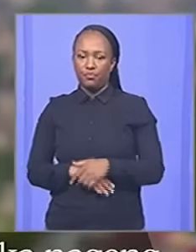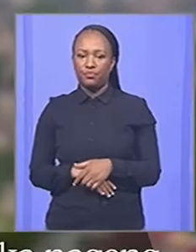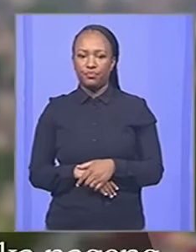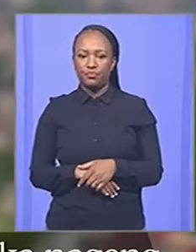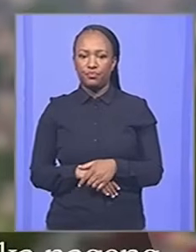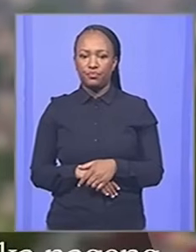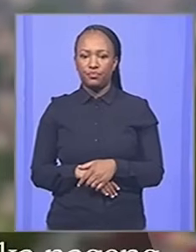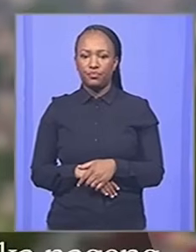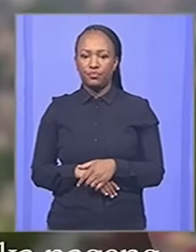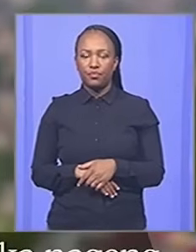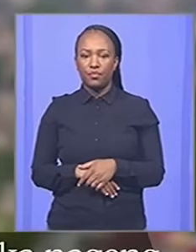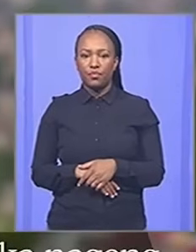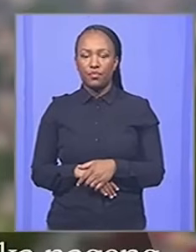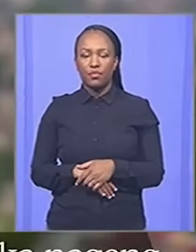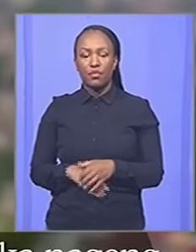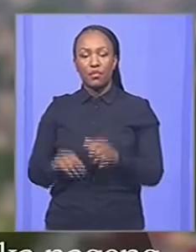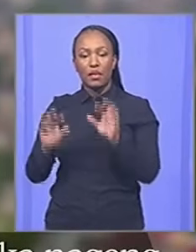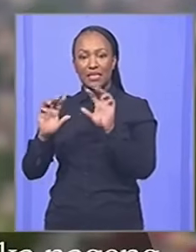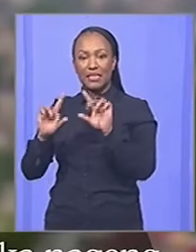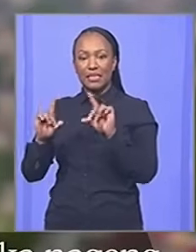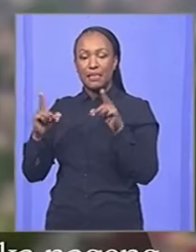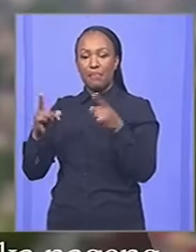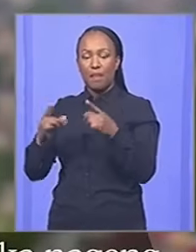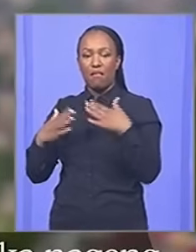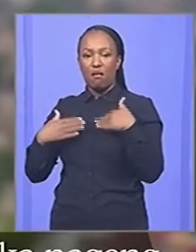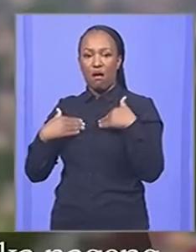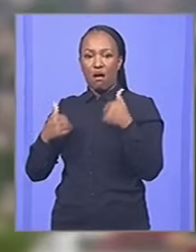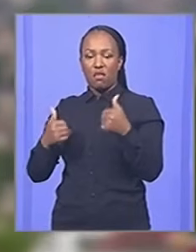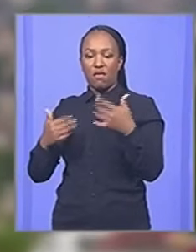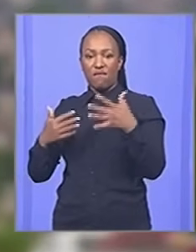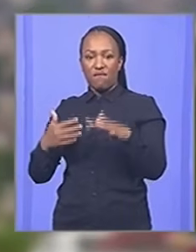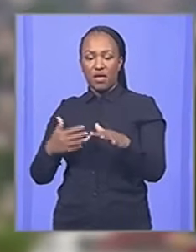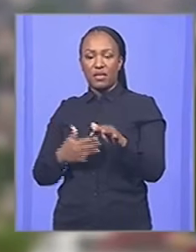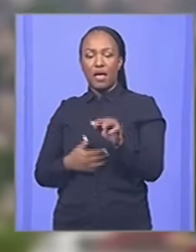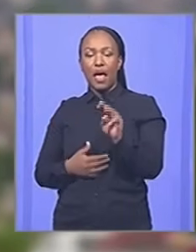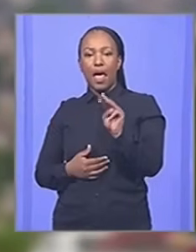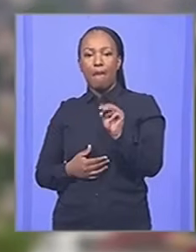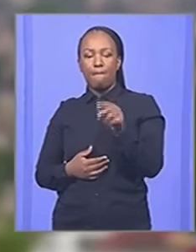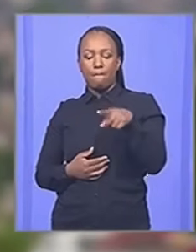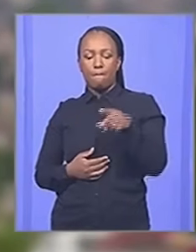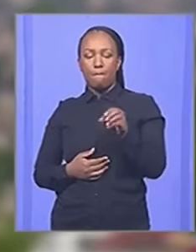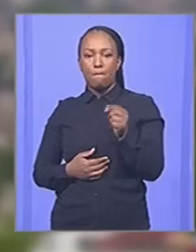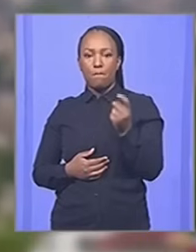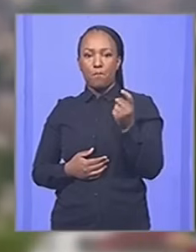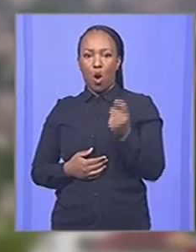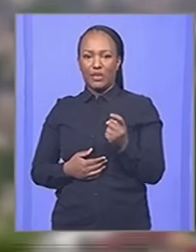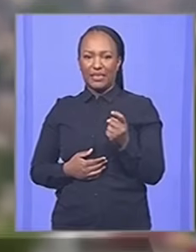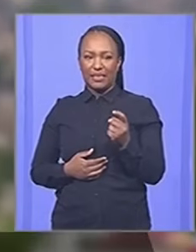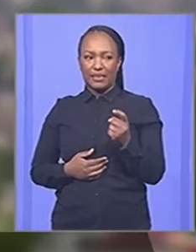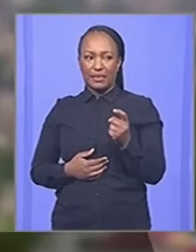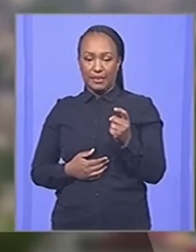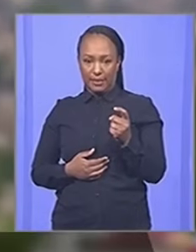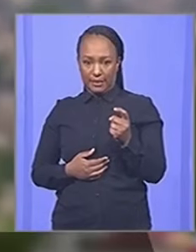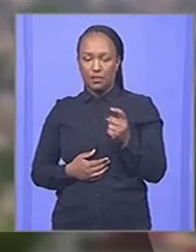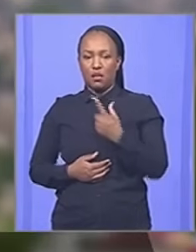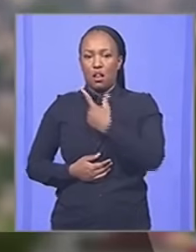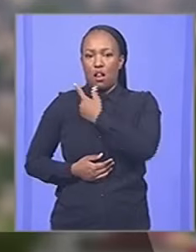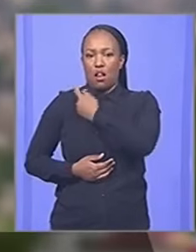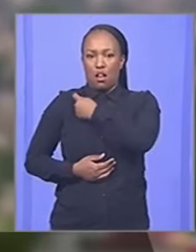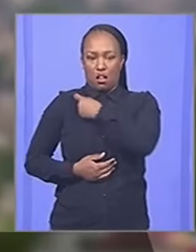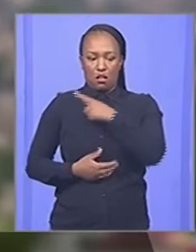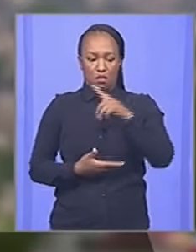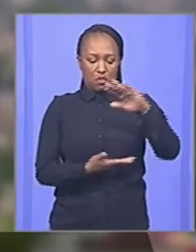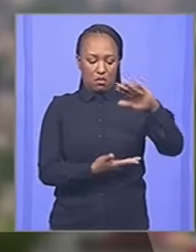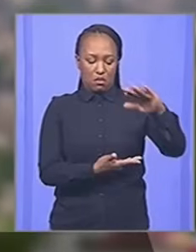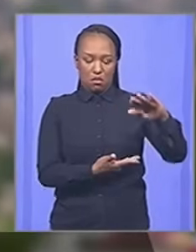The Department of Health has received the first batch of Mpox-specific treatment for patients who experience severe